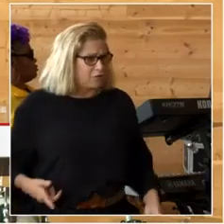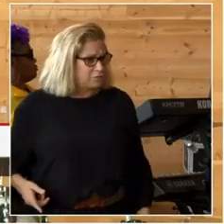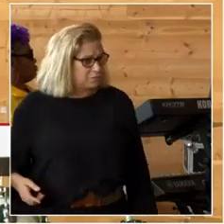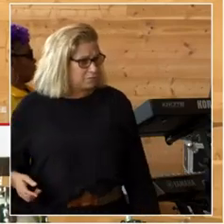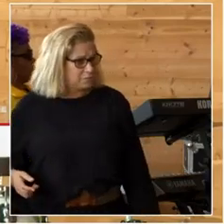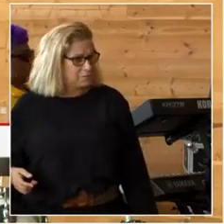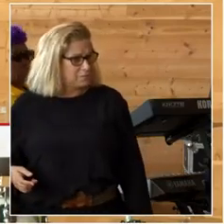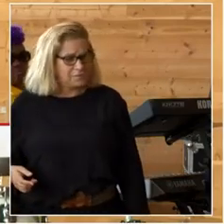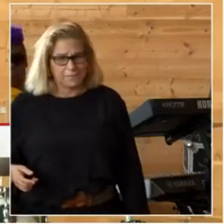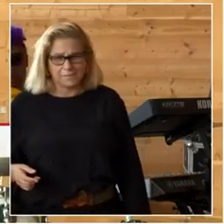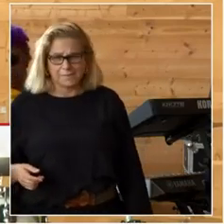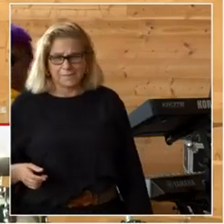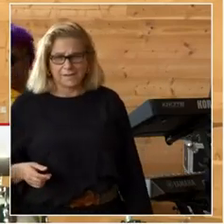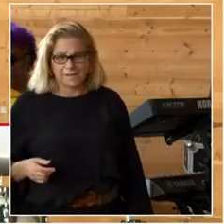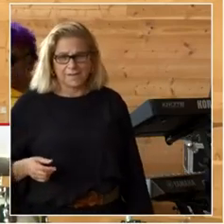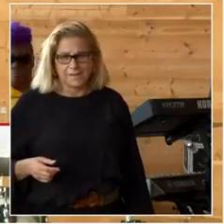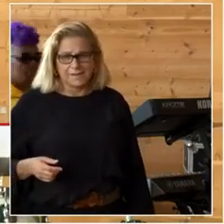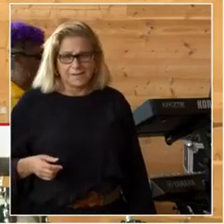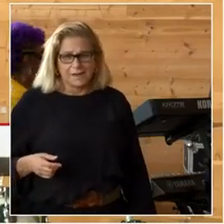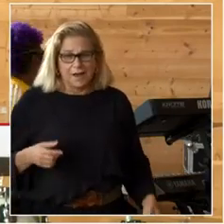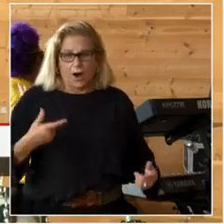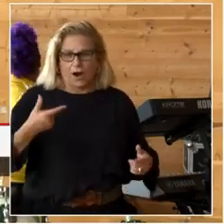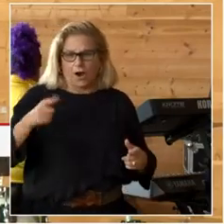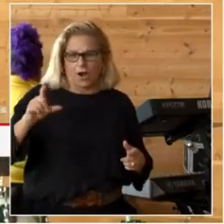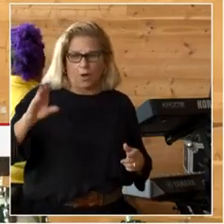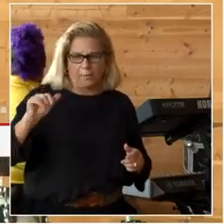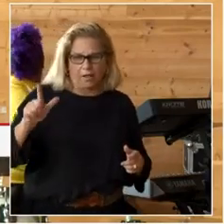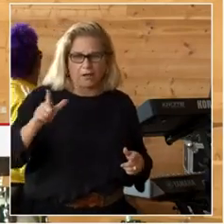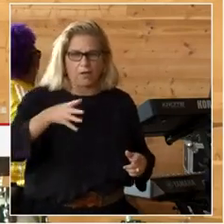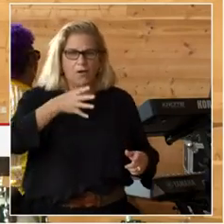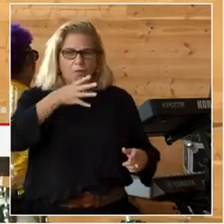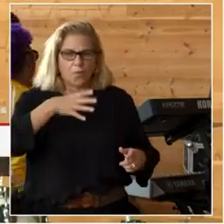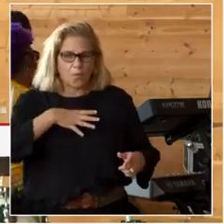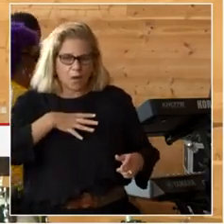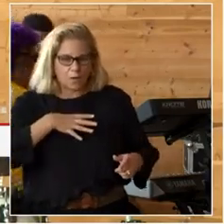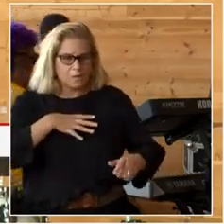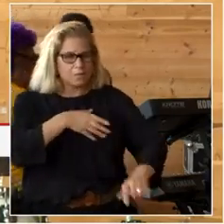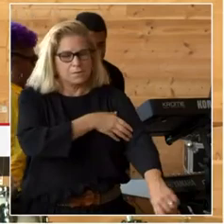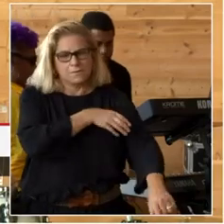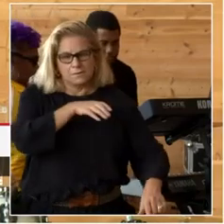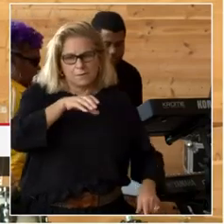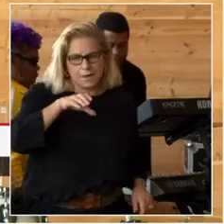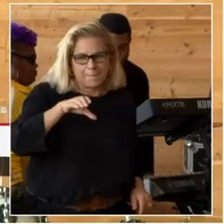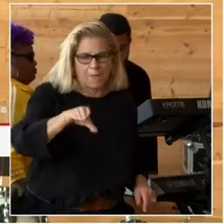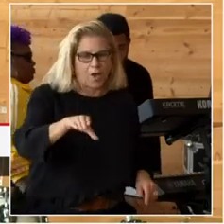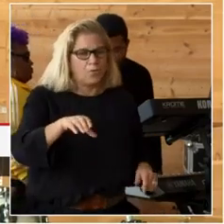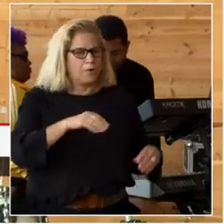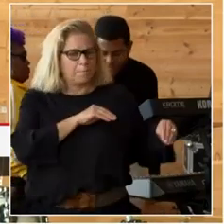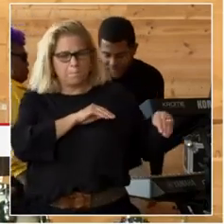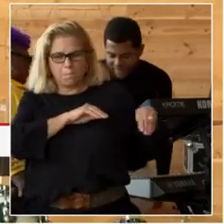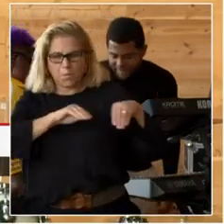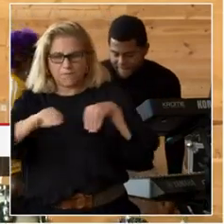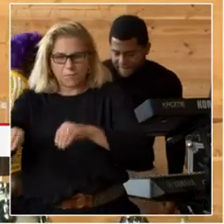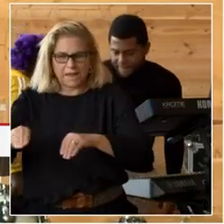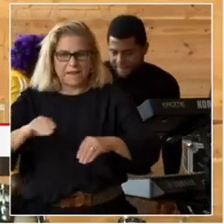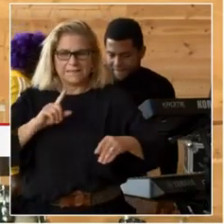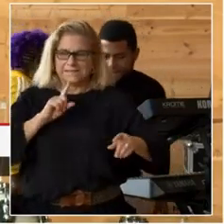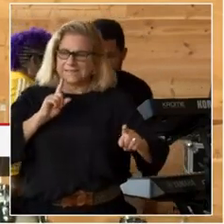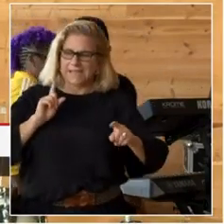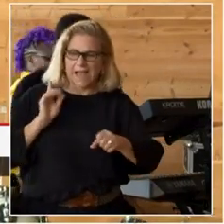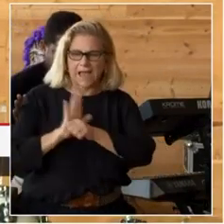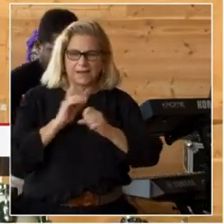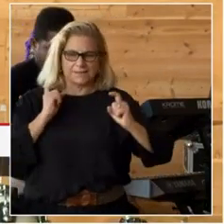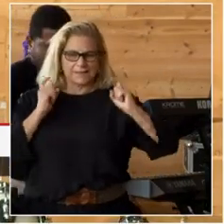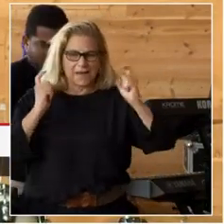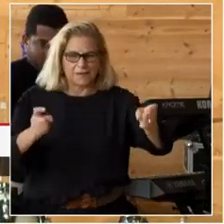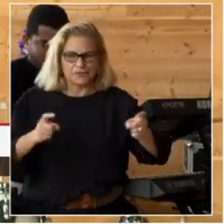It is a global women's empowerment movement dedicated to inspiring and celebrating